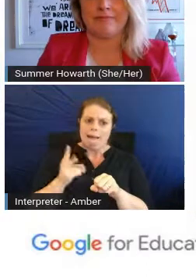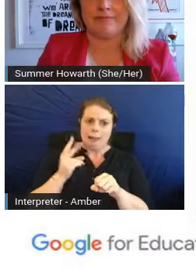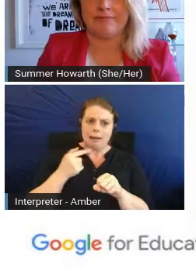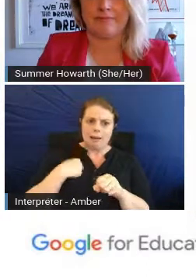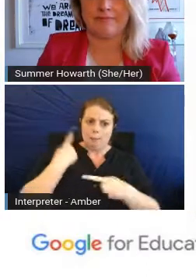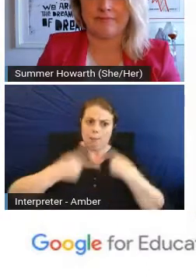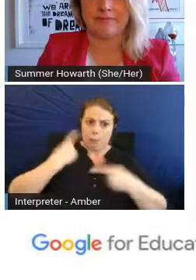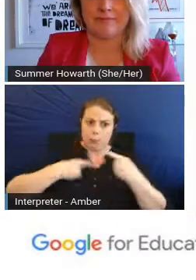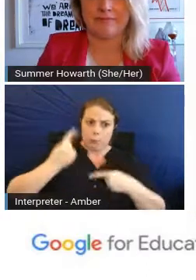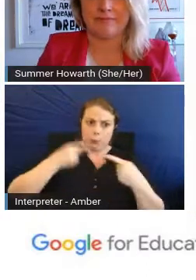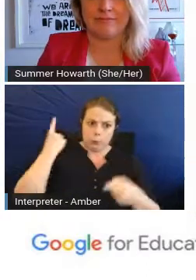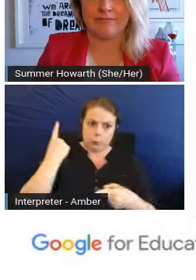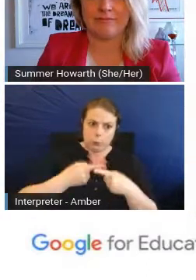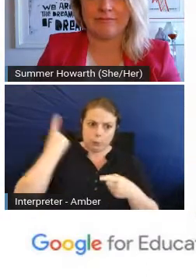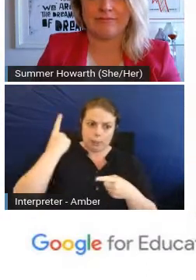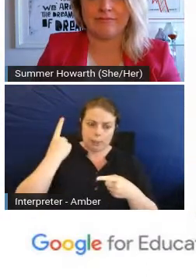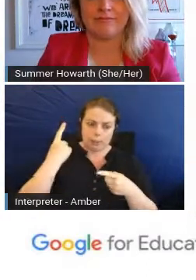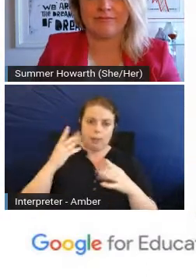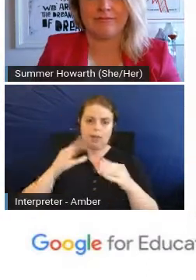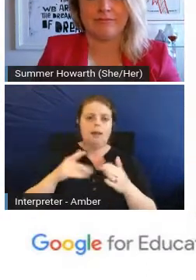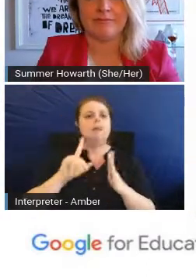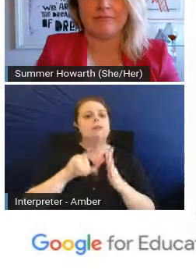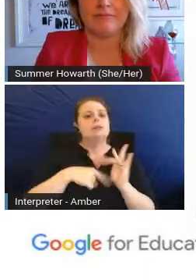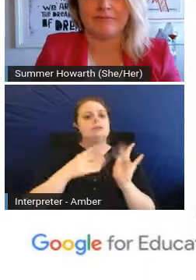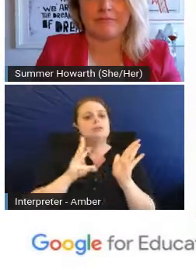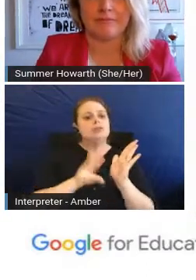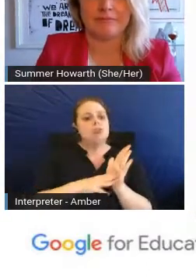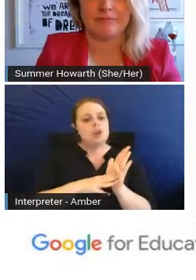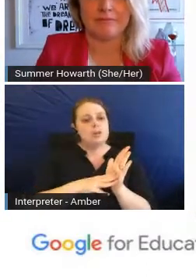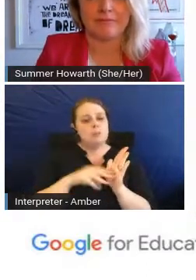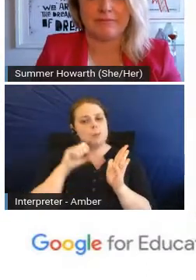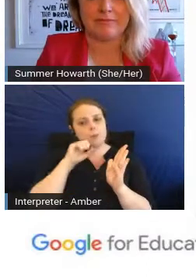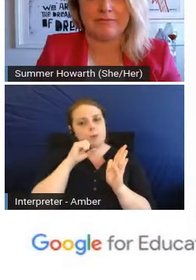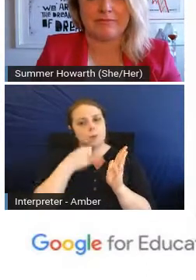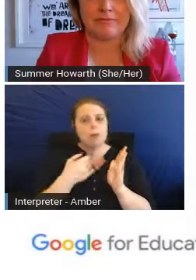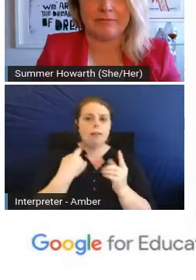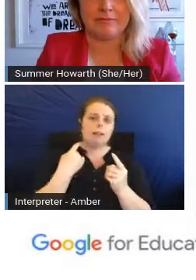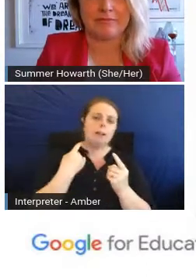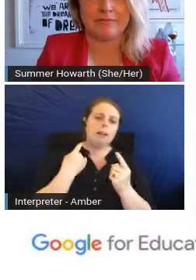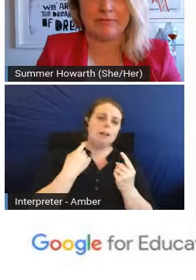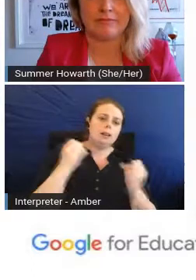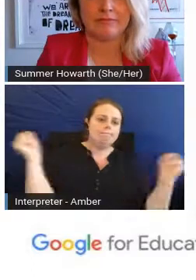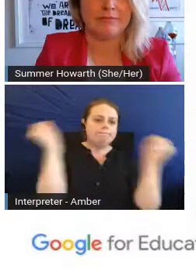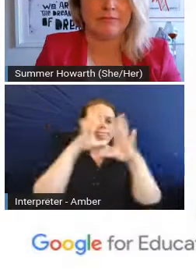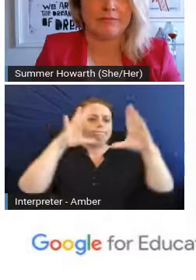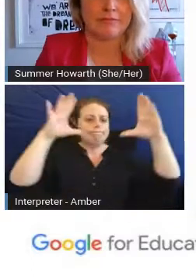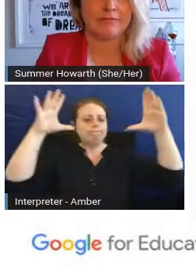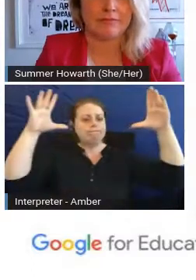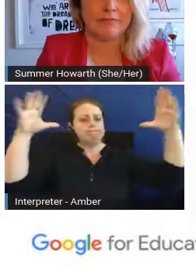going to pass over to Jim, who's going to kind of paint a picture of how he has done that